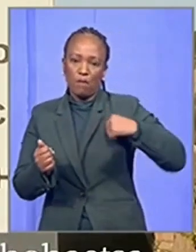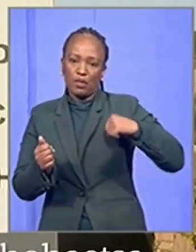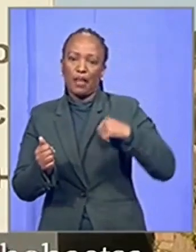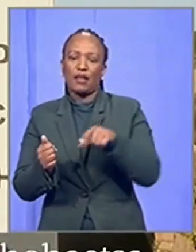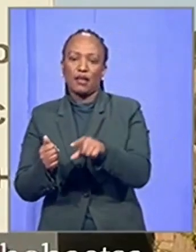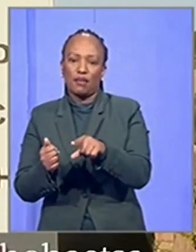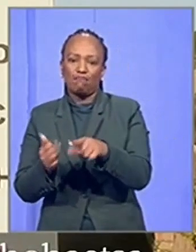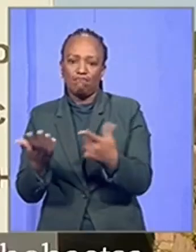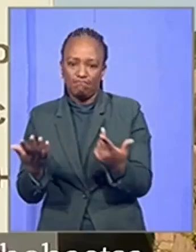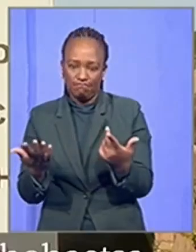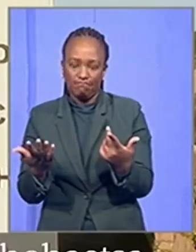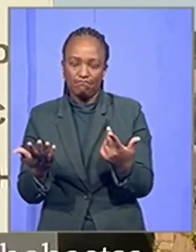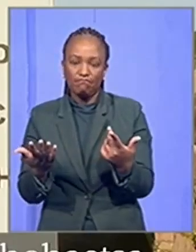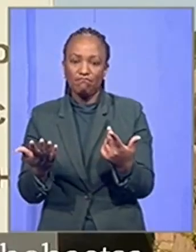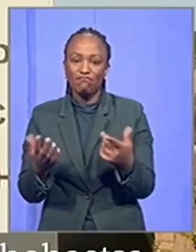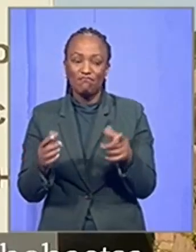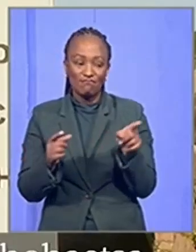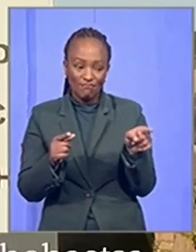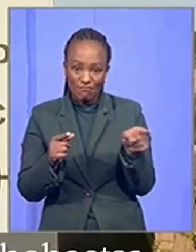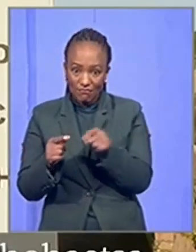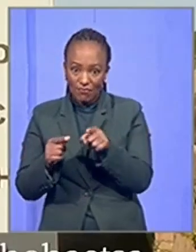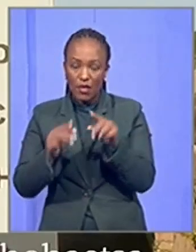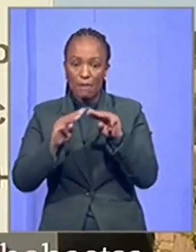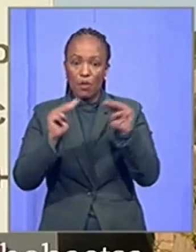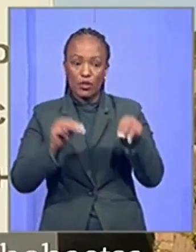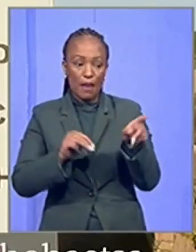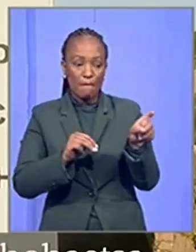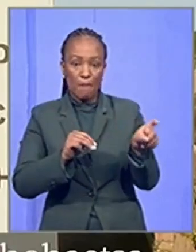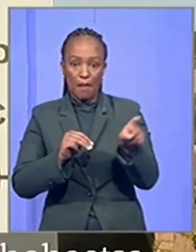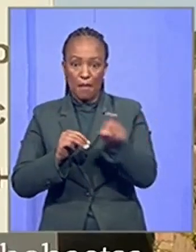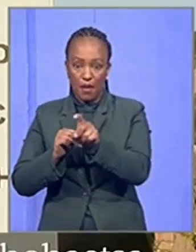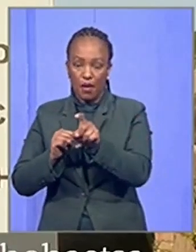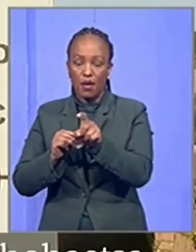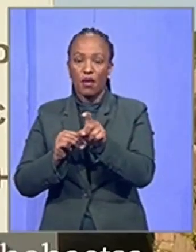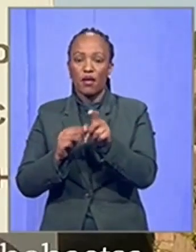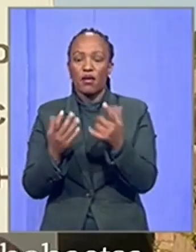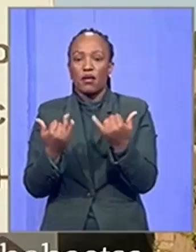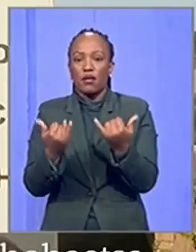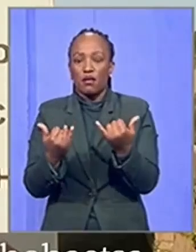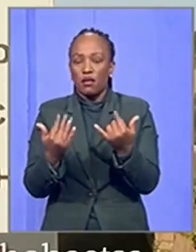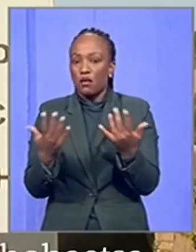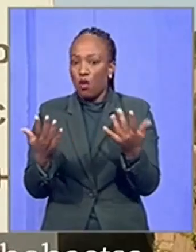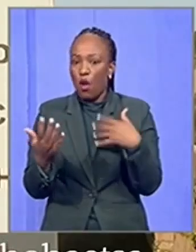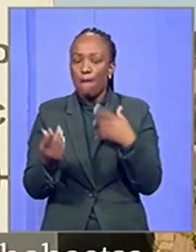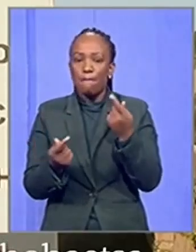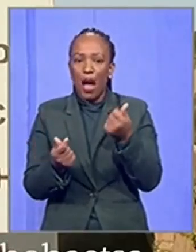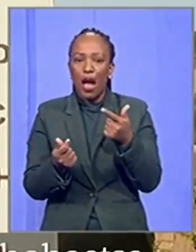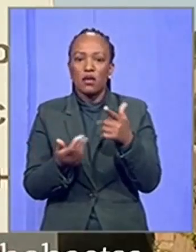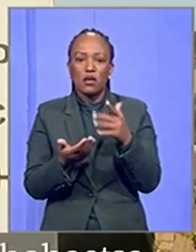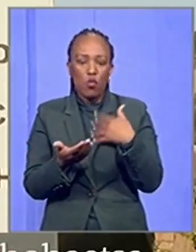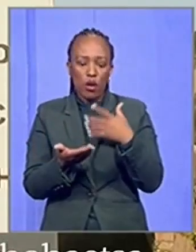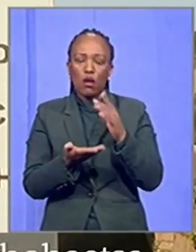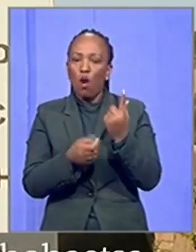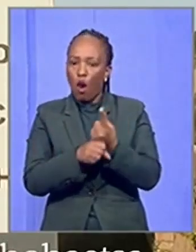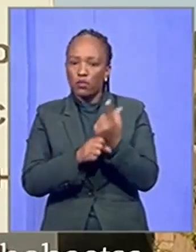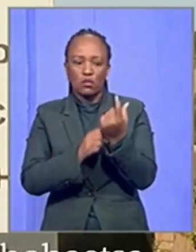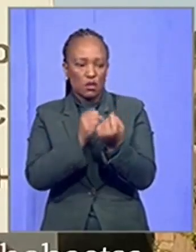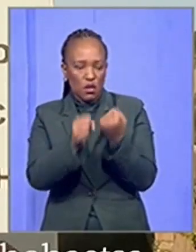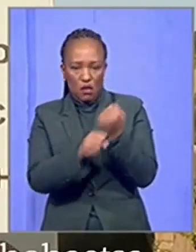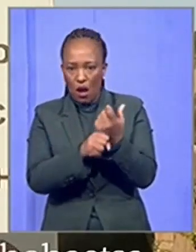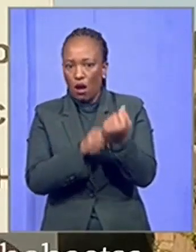yalo mo di museuming tsotlhe tse di mo bokone bophirima re ba madi kwa thoko ngwaga le ngwaga,